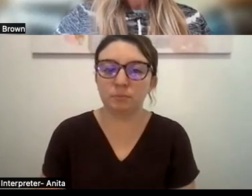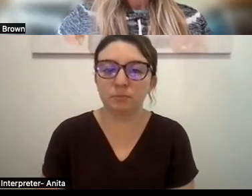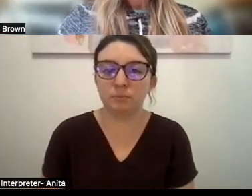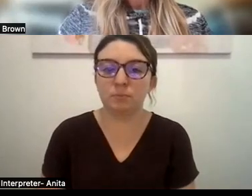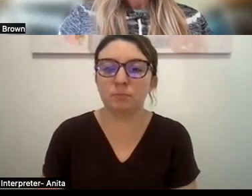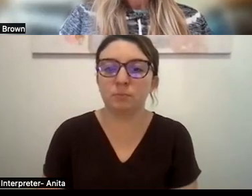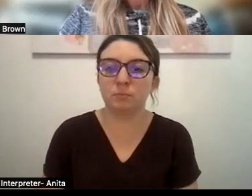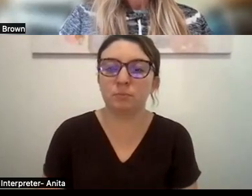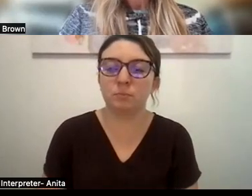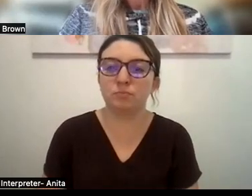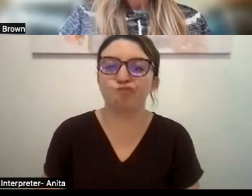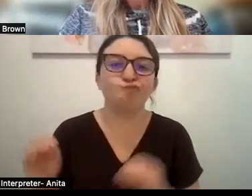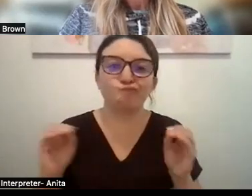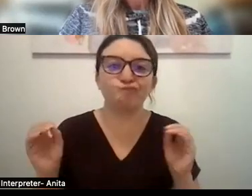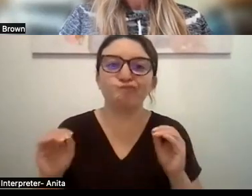Okay.